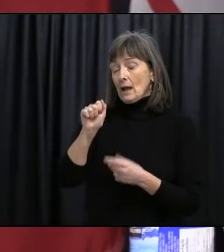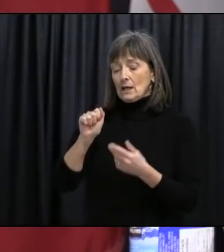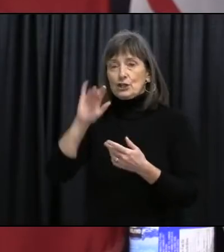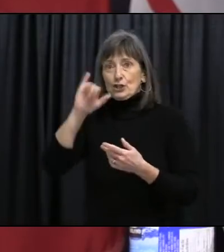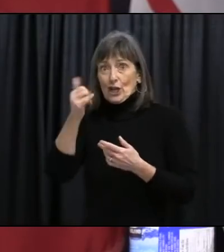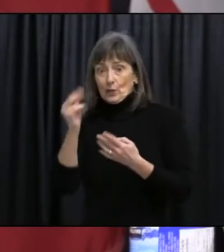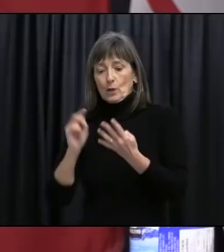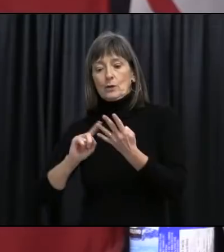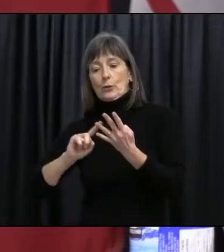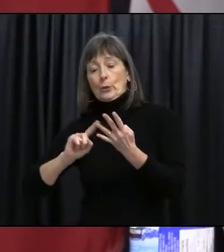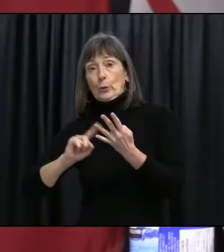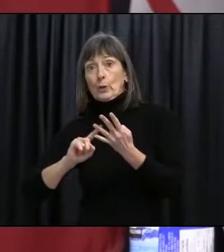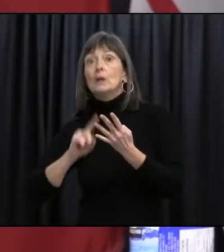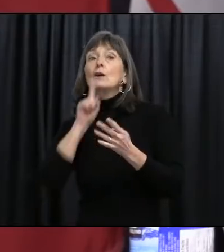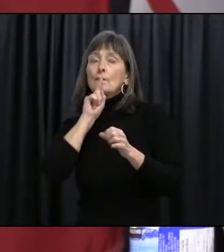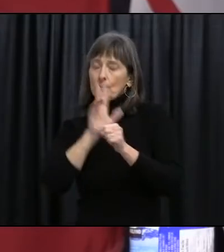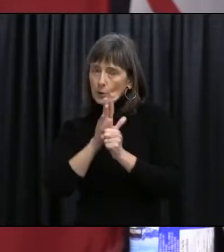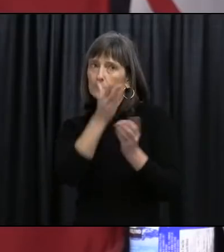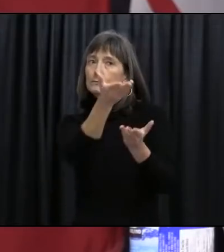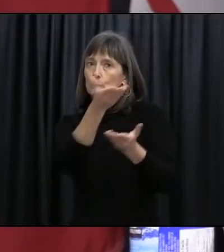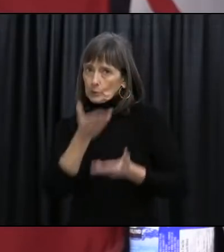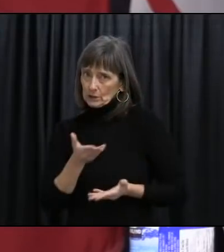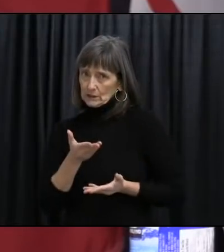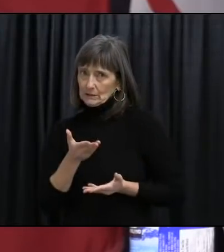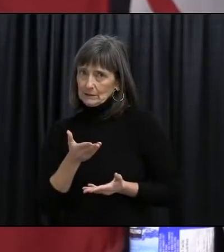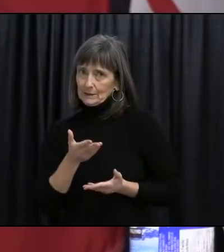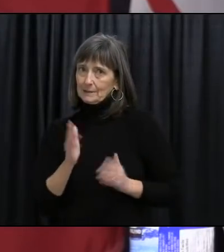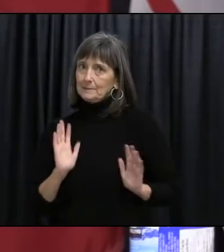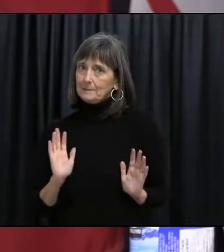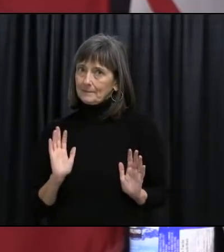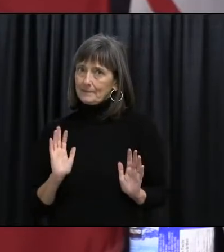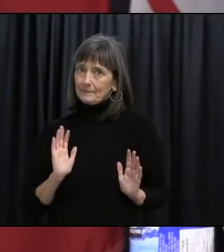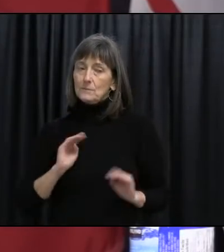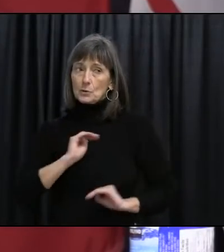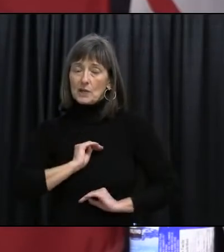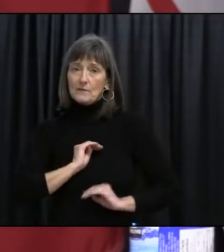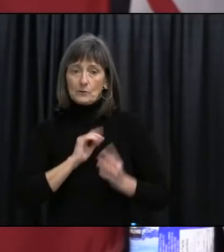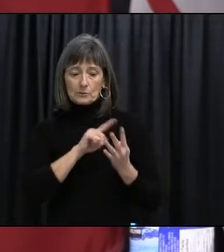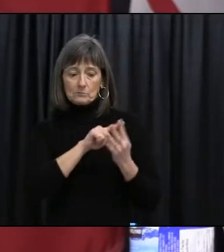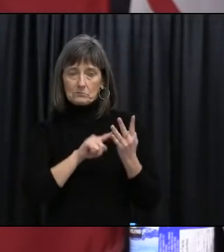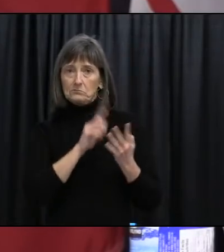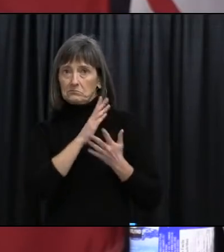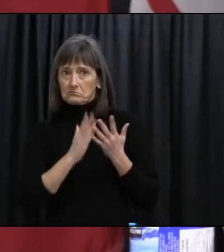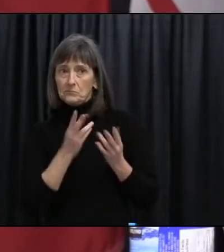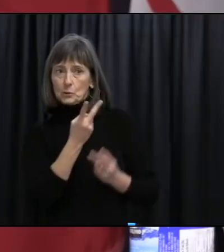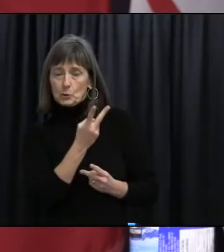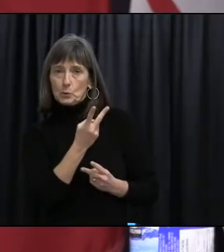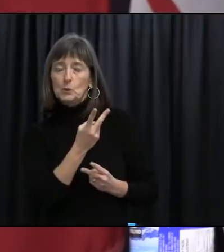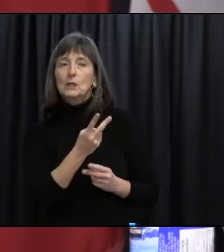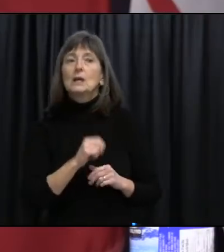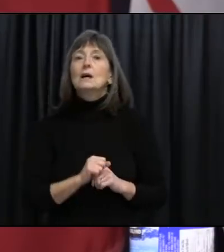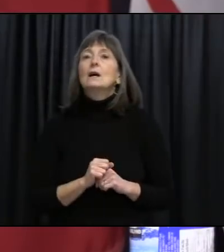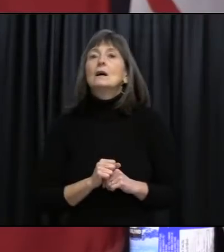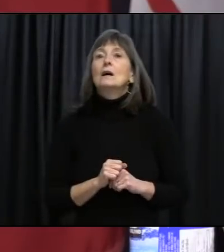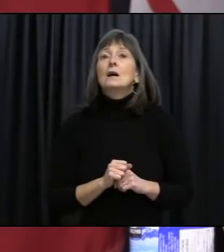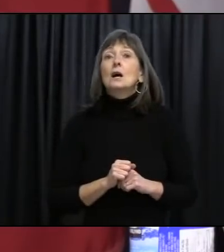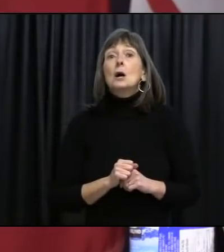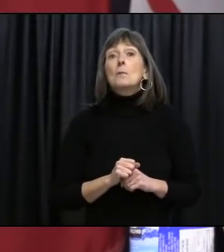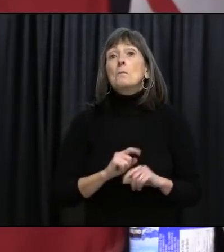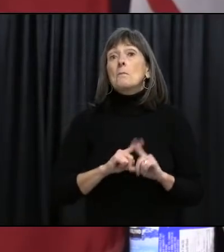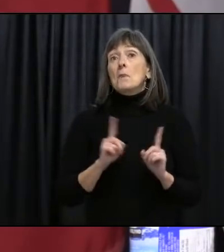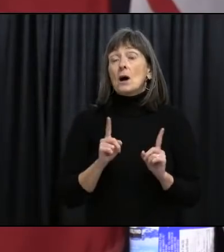good spot as far as that is concerned. It will take longer than everybody, including Dr. Fitzgerald and myself,